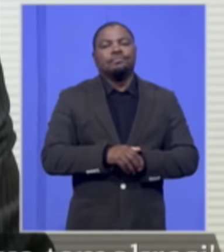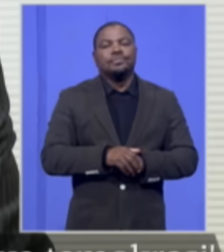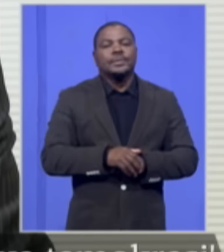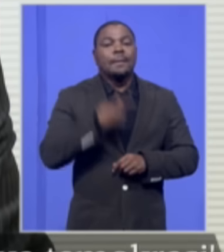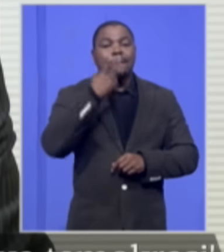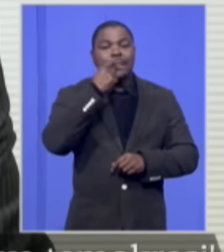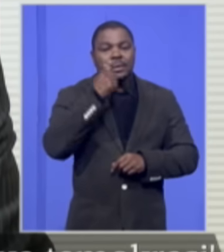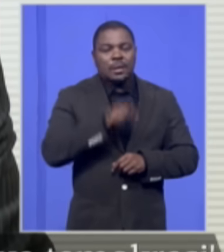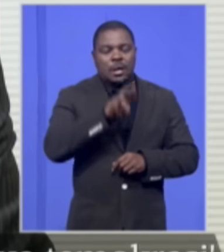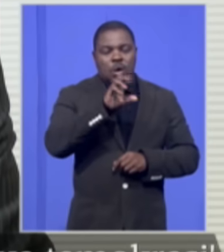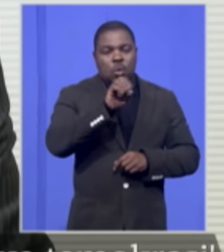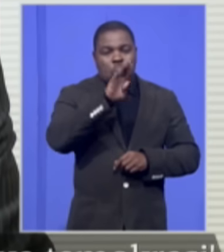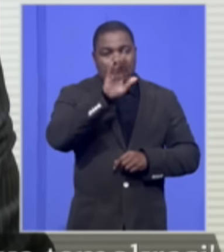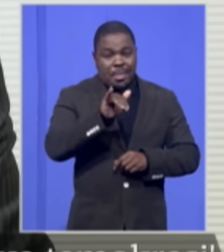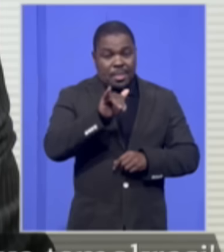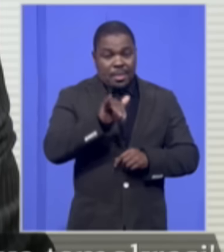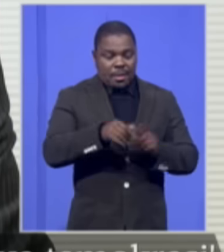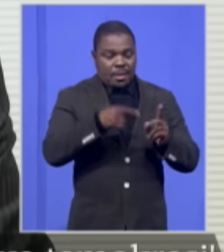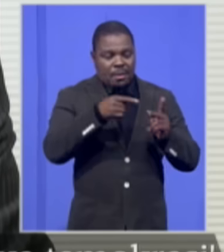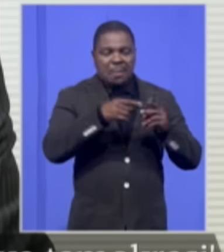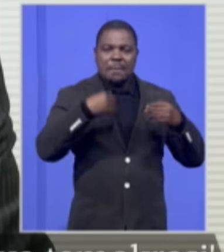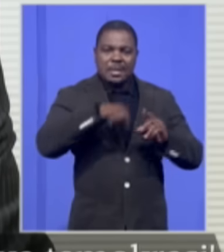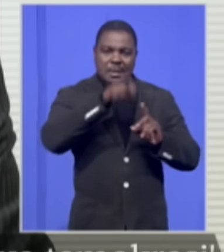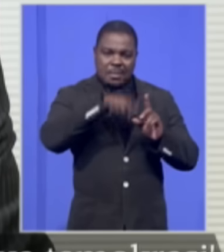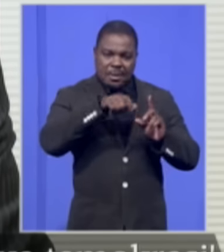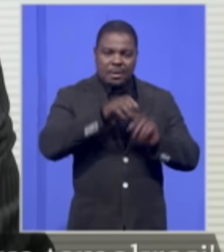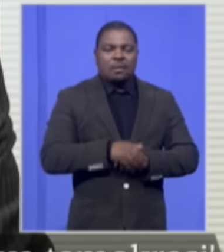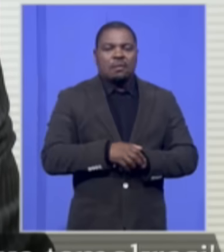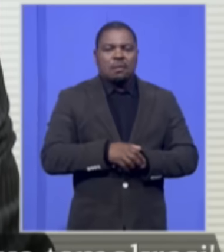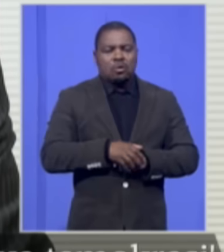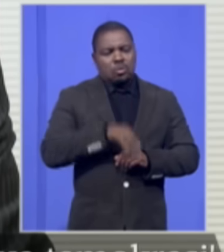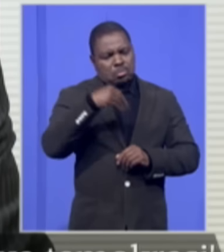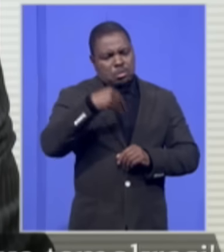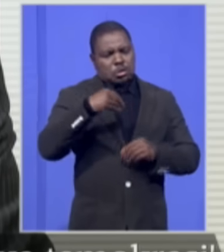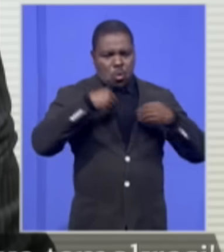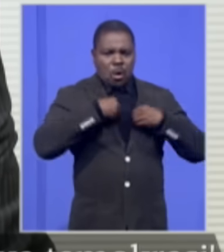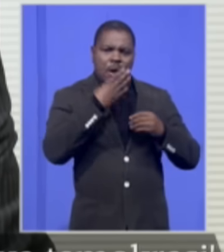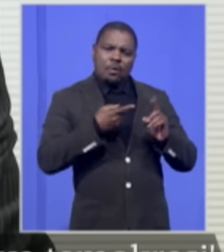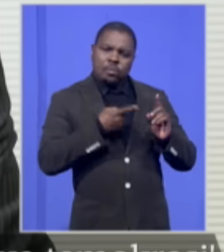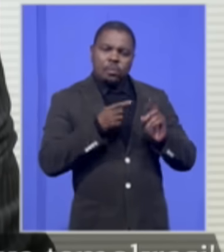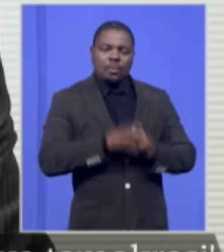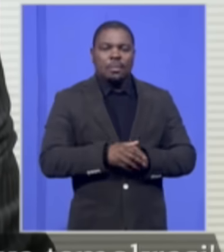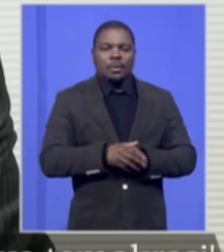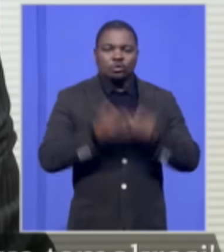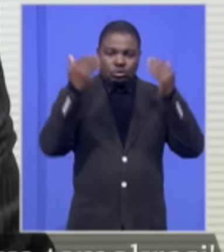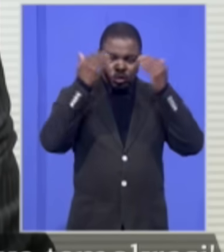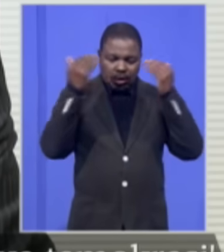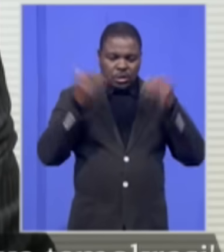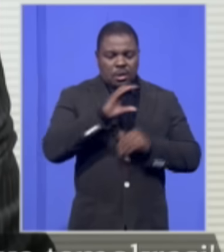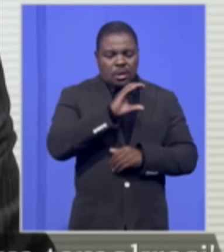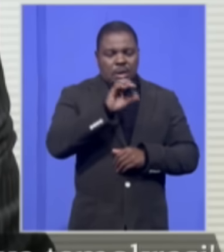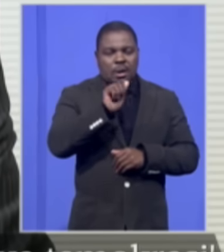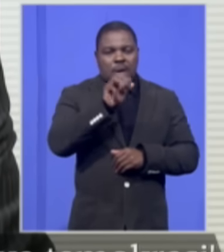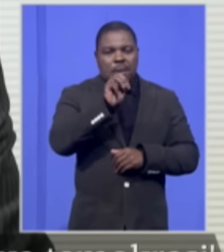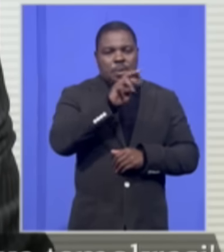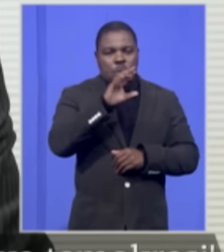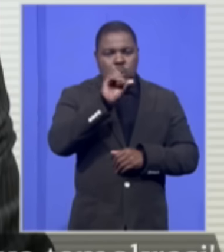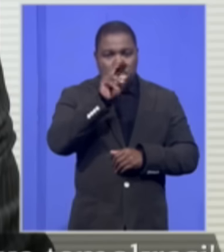Mr. Robbie Brozin, entrepreneur and business person, Judge Edwin Cameron,